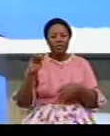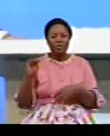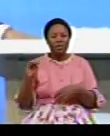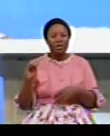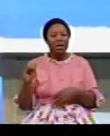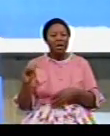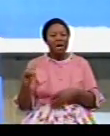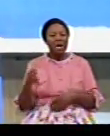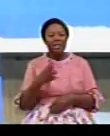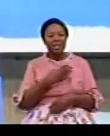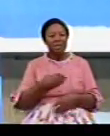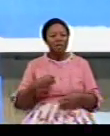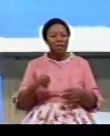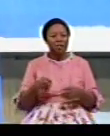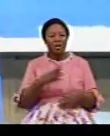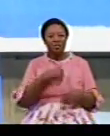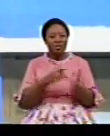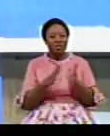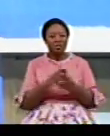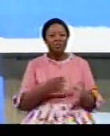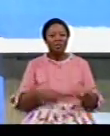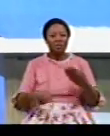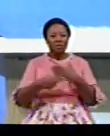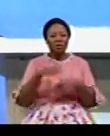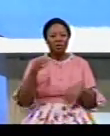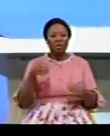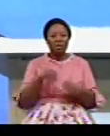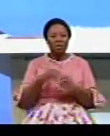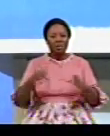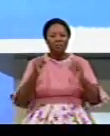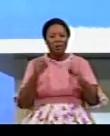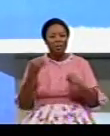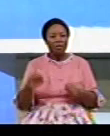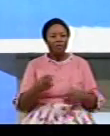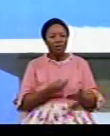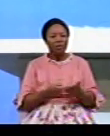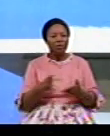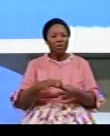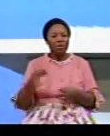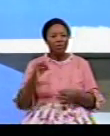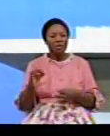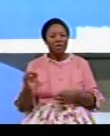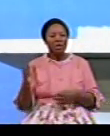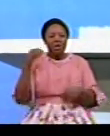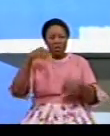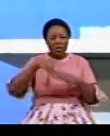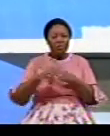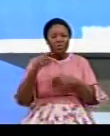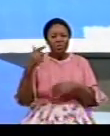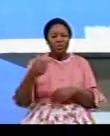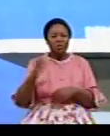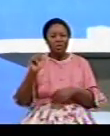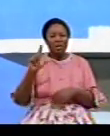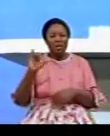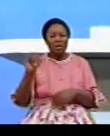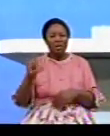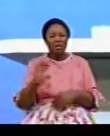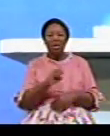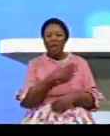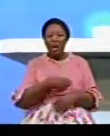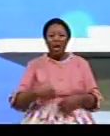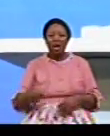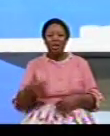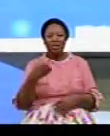you. He will reign righteousness upon you. And when that rain comes,